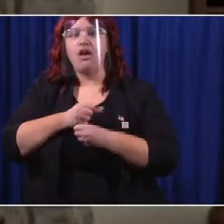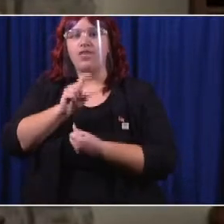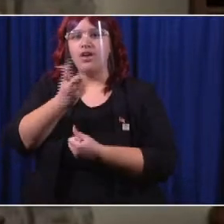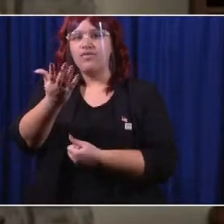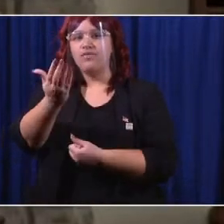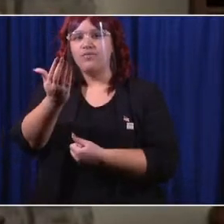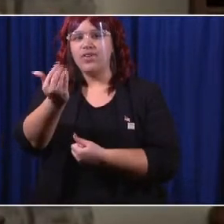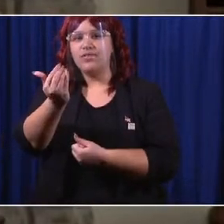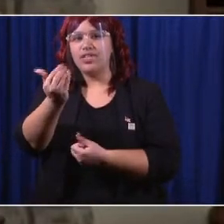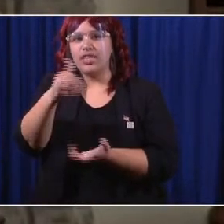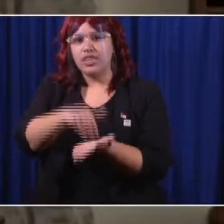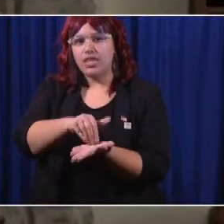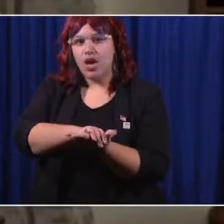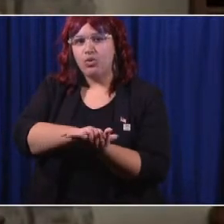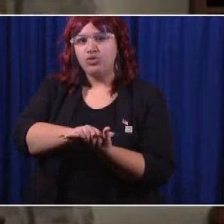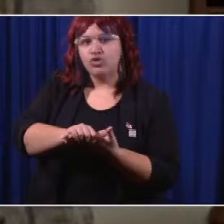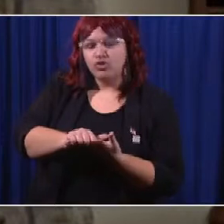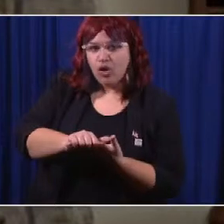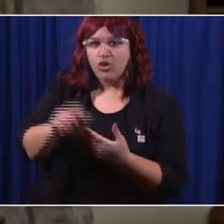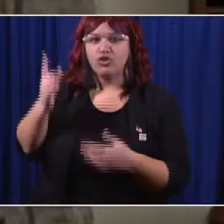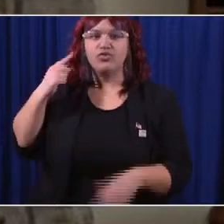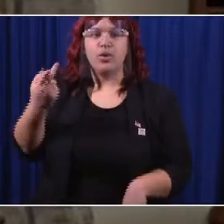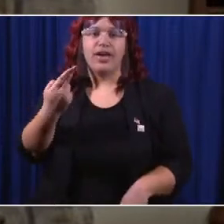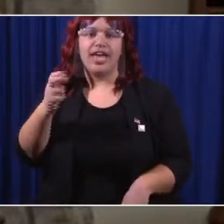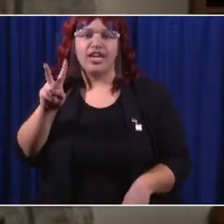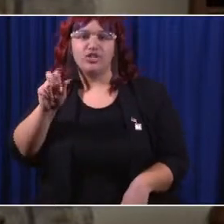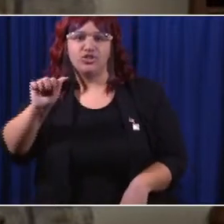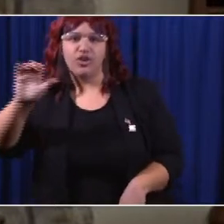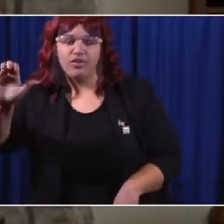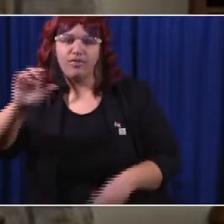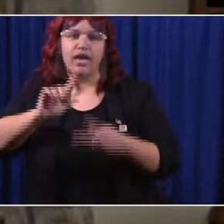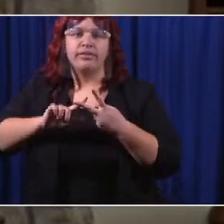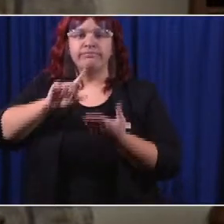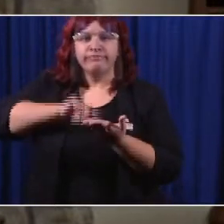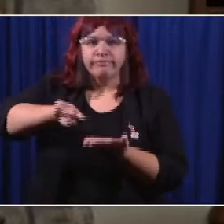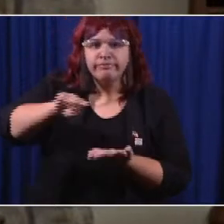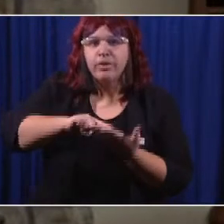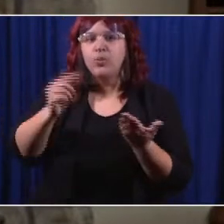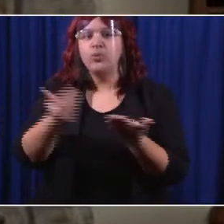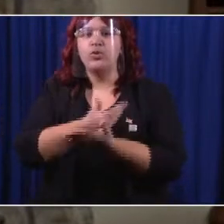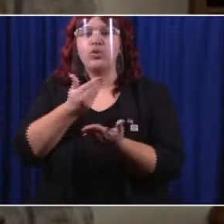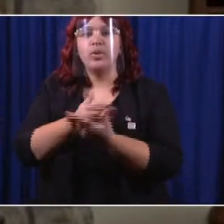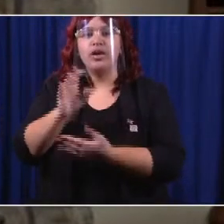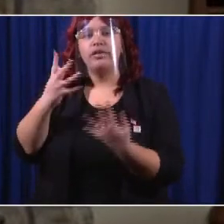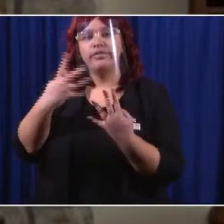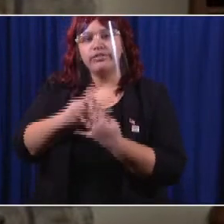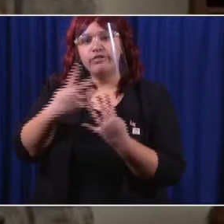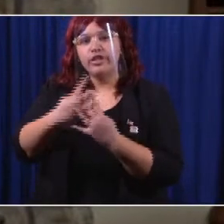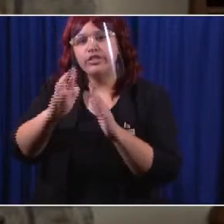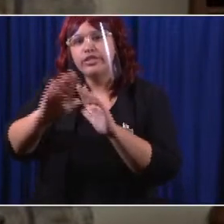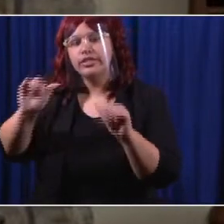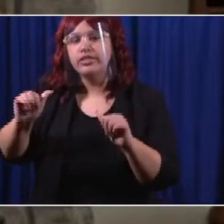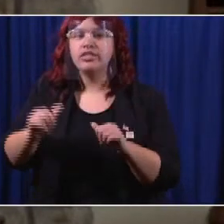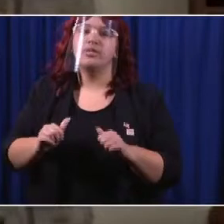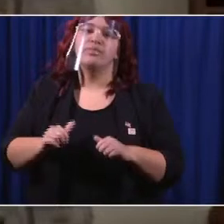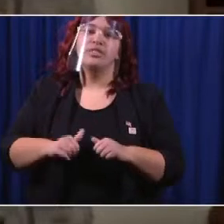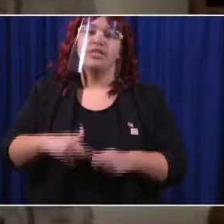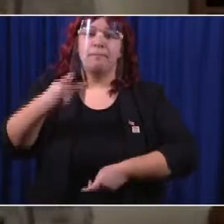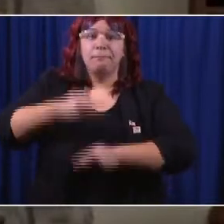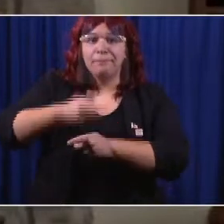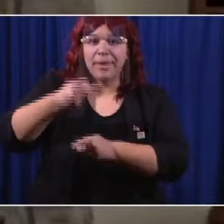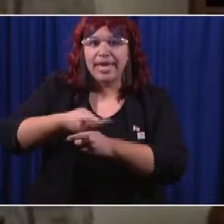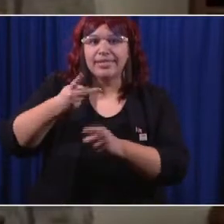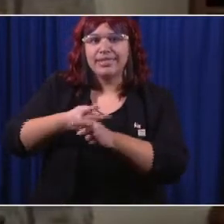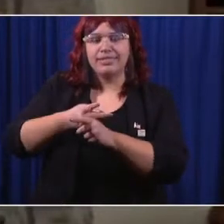inspections, portable air filtration systems, new filtration systems, maintenance on current systems, and other